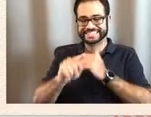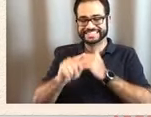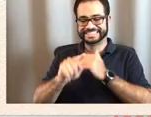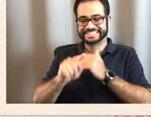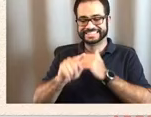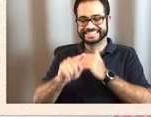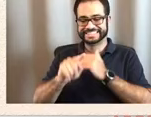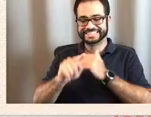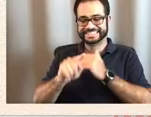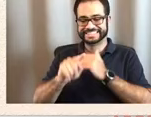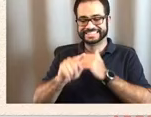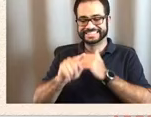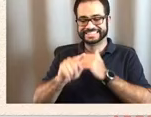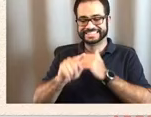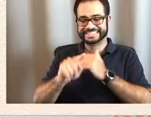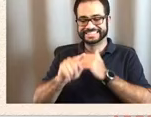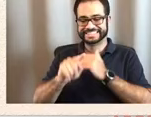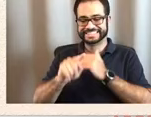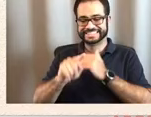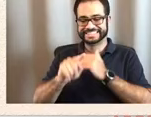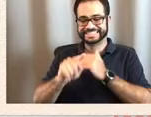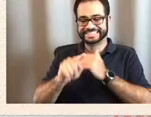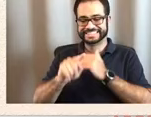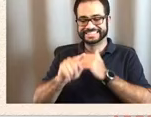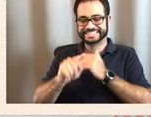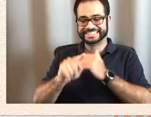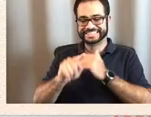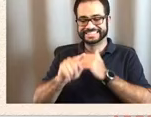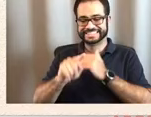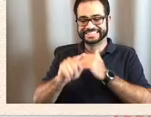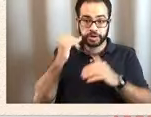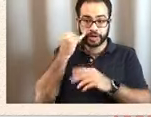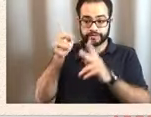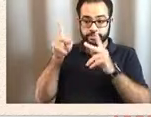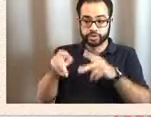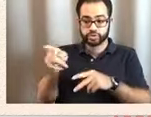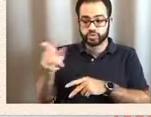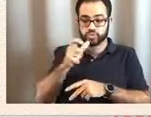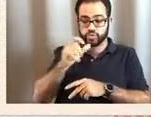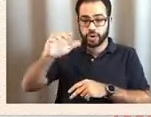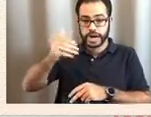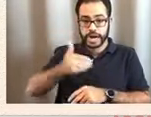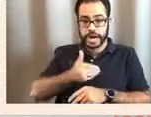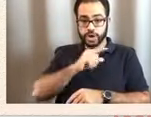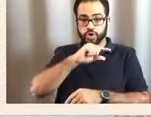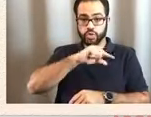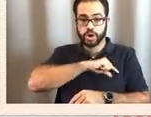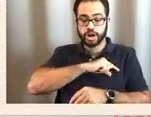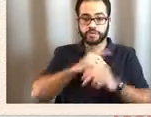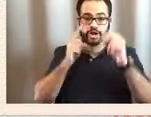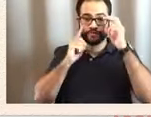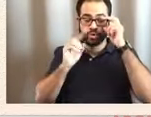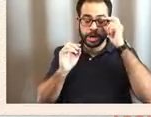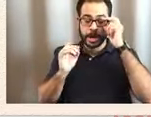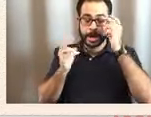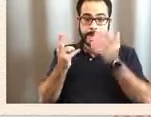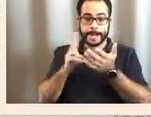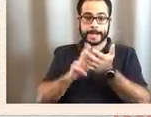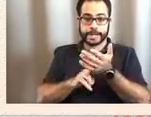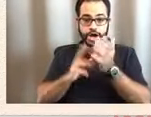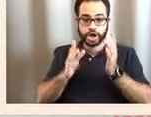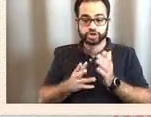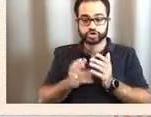misclassified. If you are not sure if a person you are hiring qualifies as an independent contractor or a